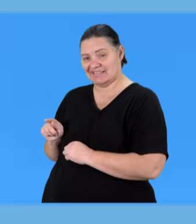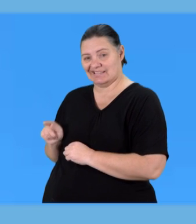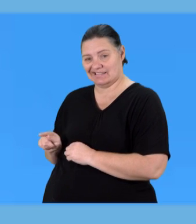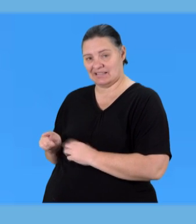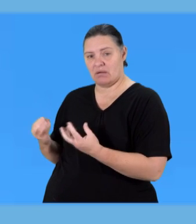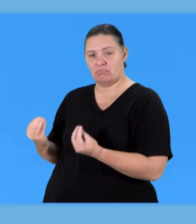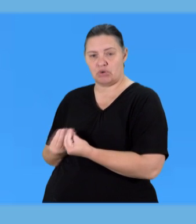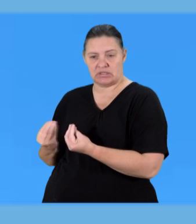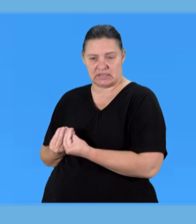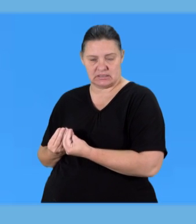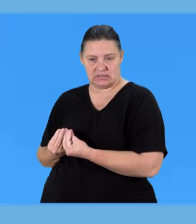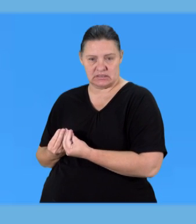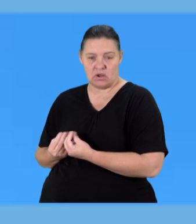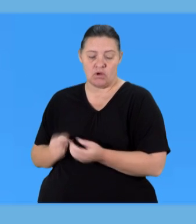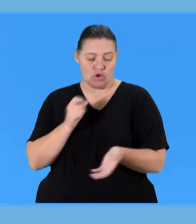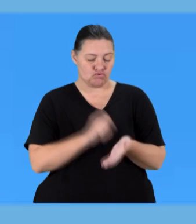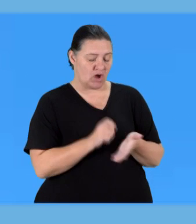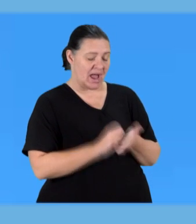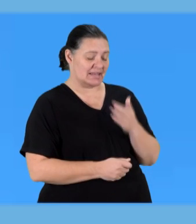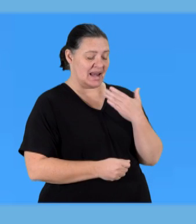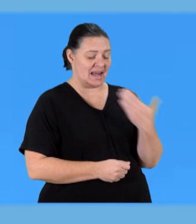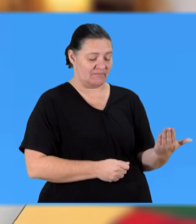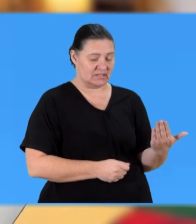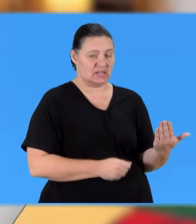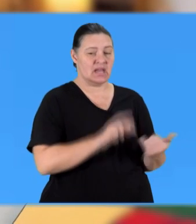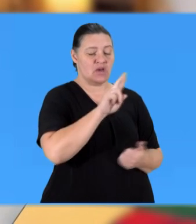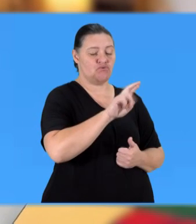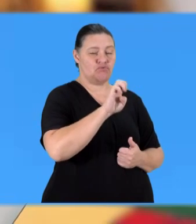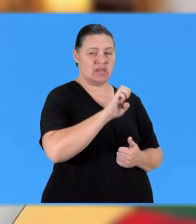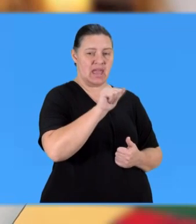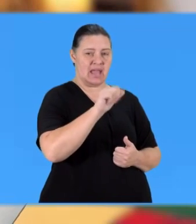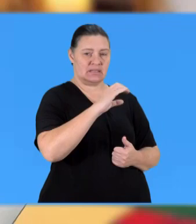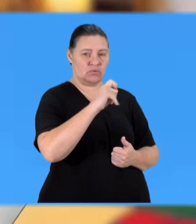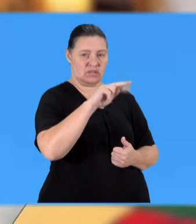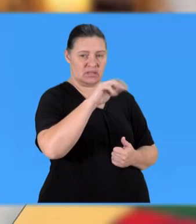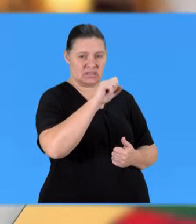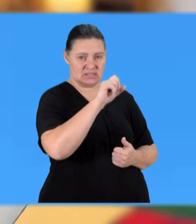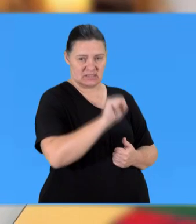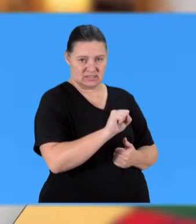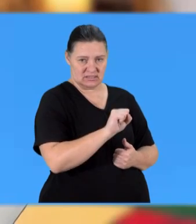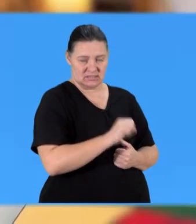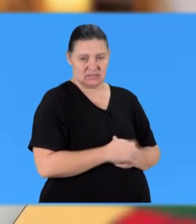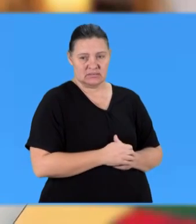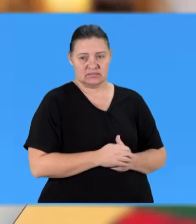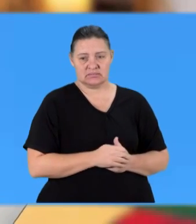So remember that what is written on the left-hand side, those are your reactants.